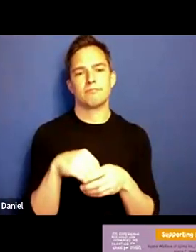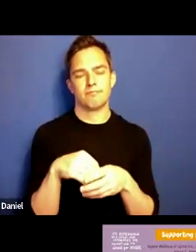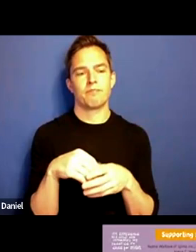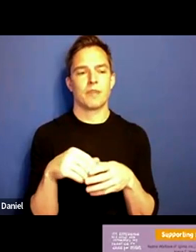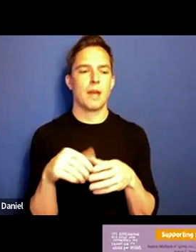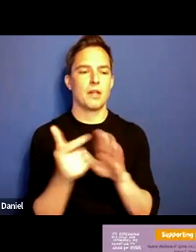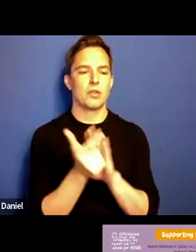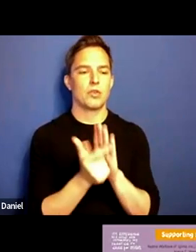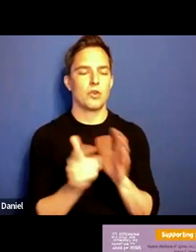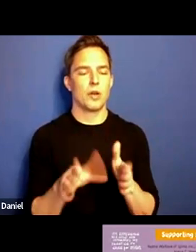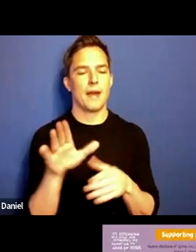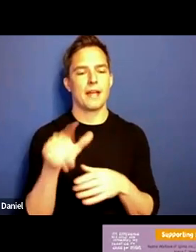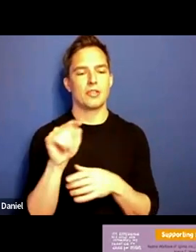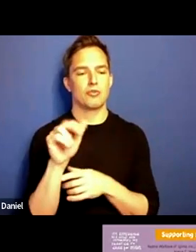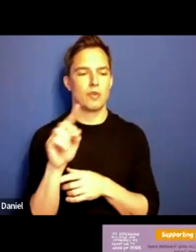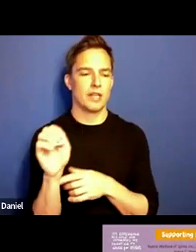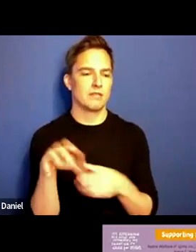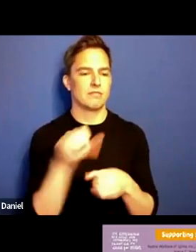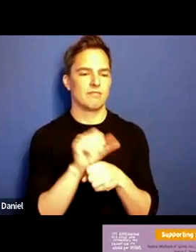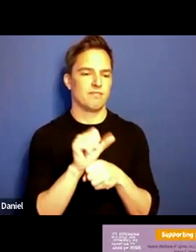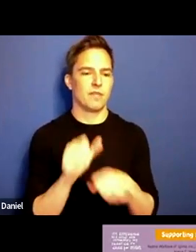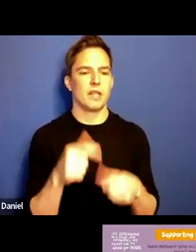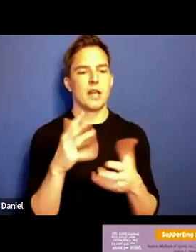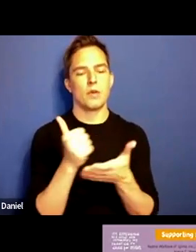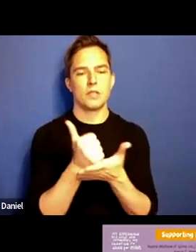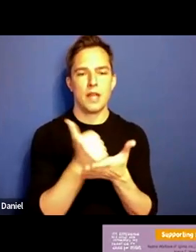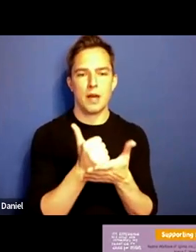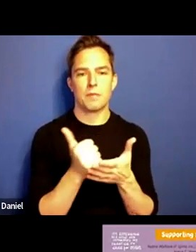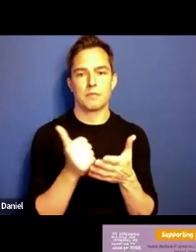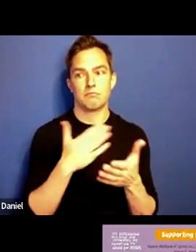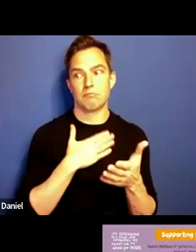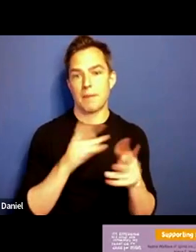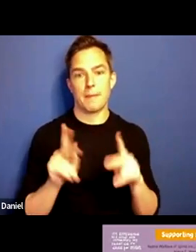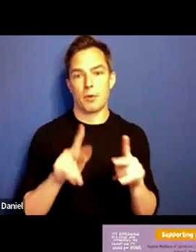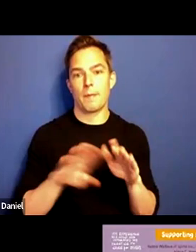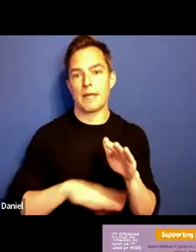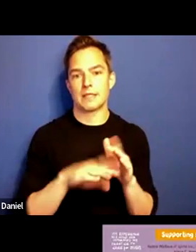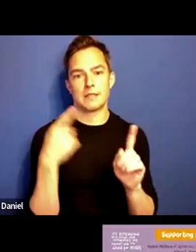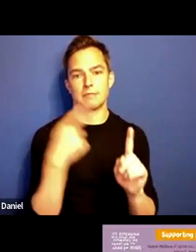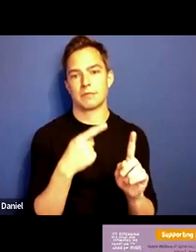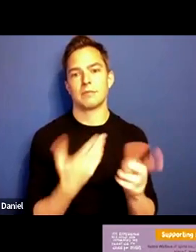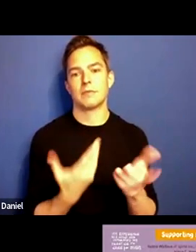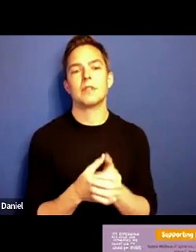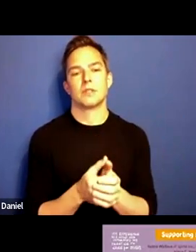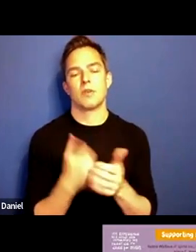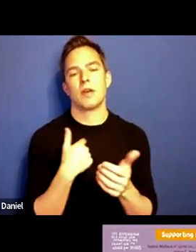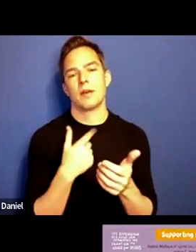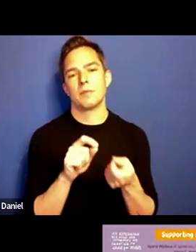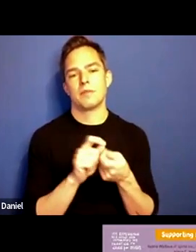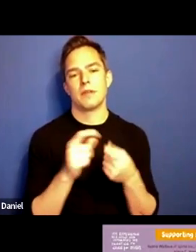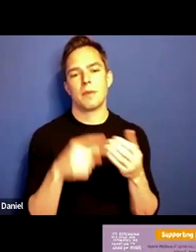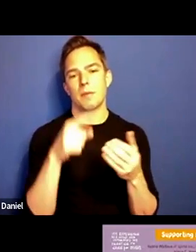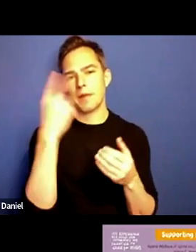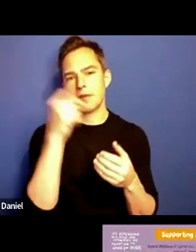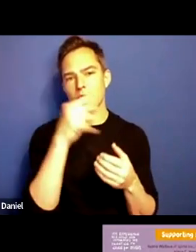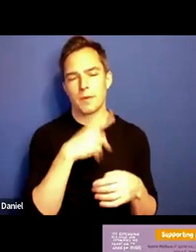trade. And I knew I wanted to help Black women. I wanted to help my people, basically. I wasn't specifically about Black women or Black